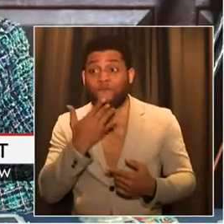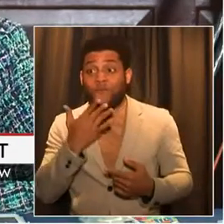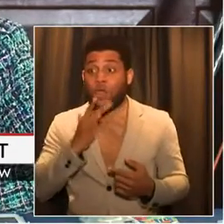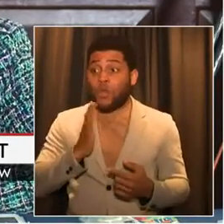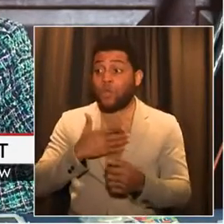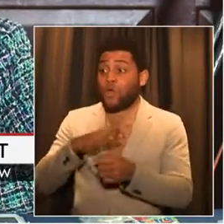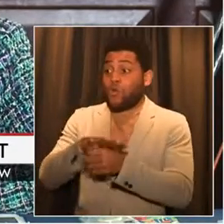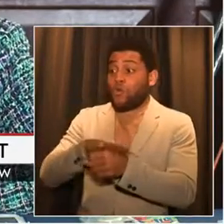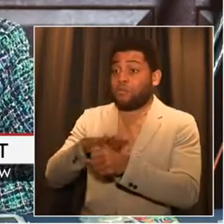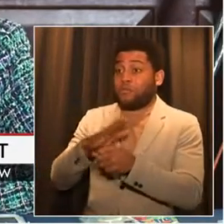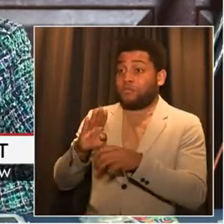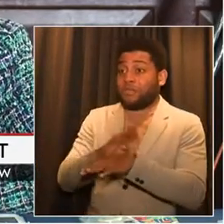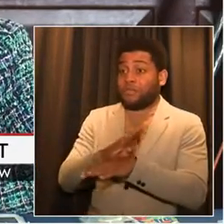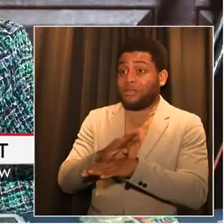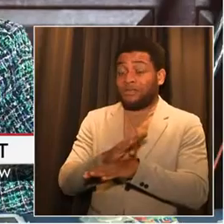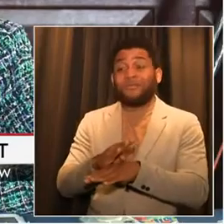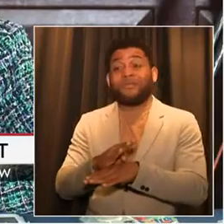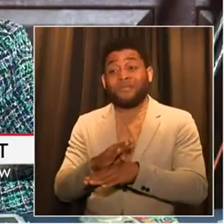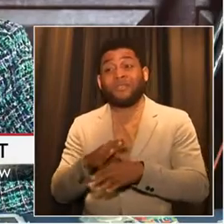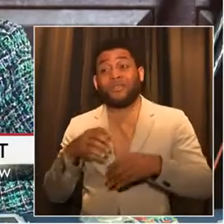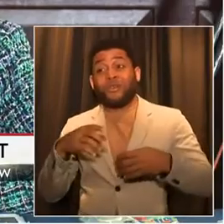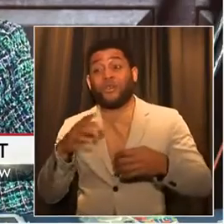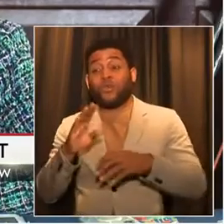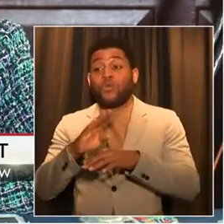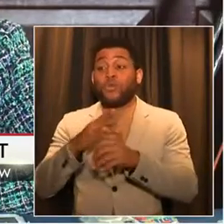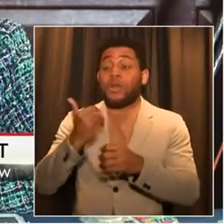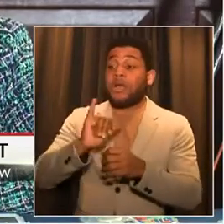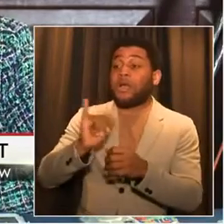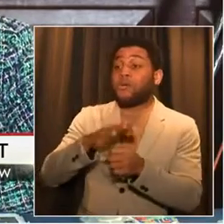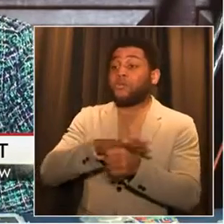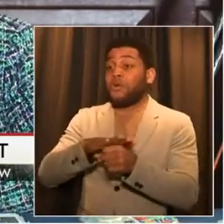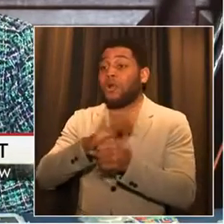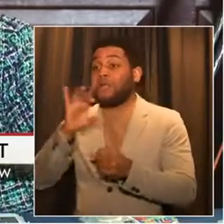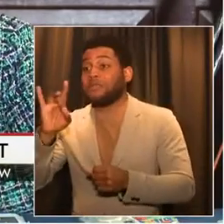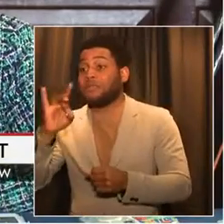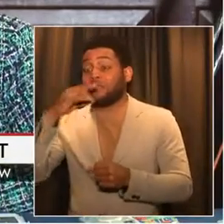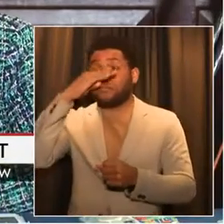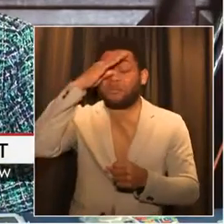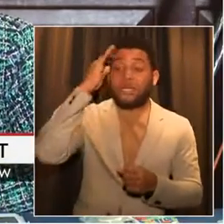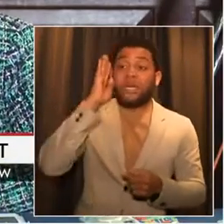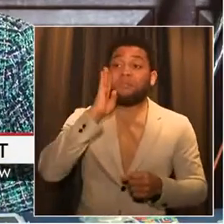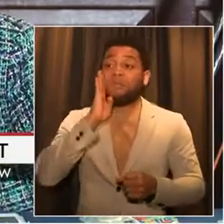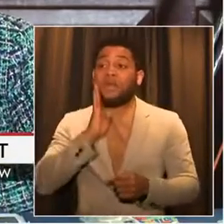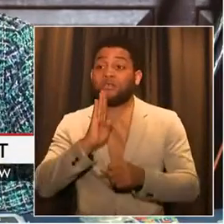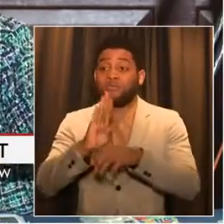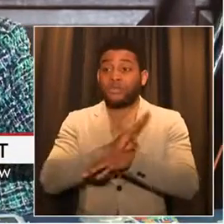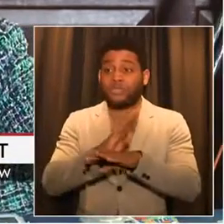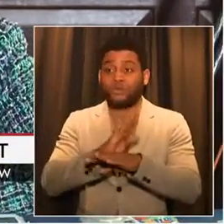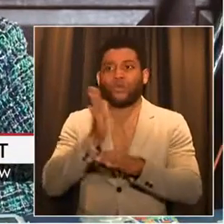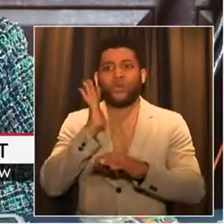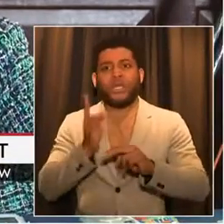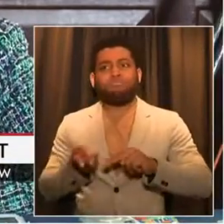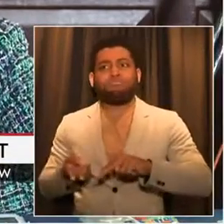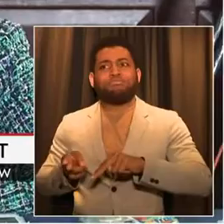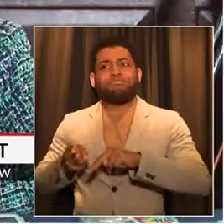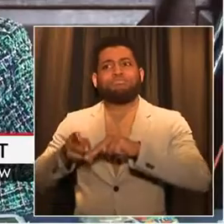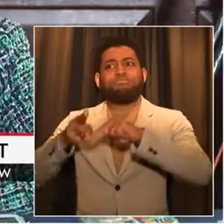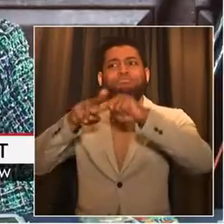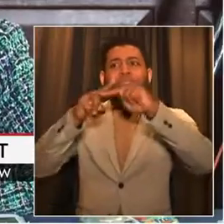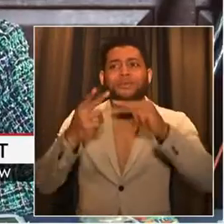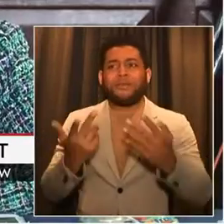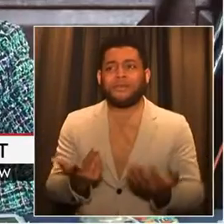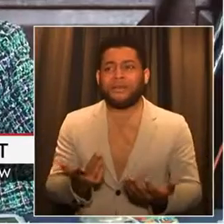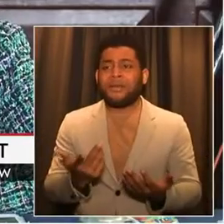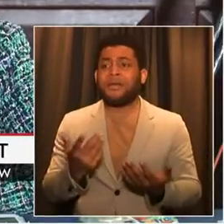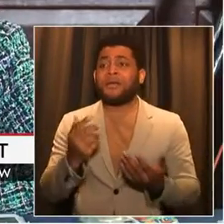8 businesses or black or brown businesses increases. And so we've been able to increase a substantial amount